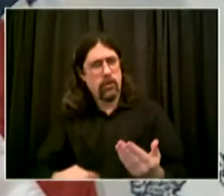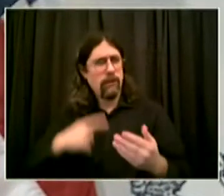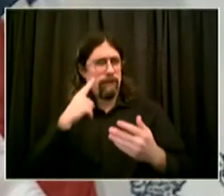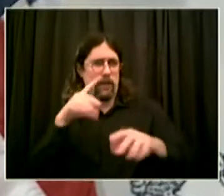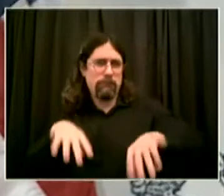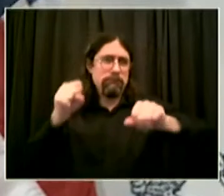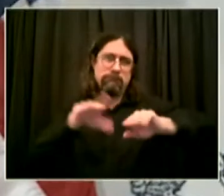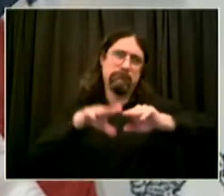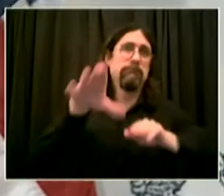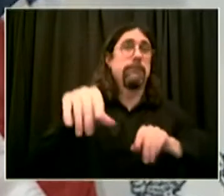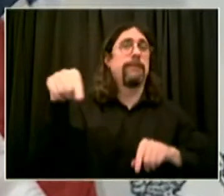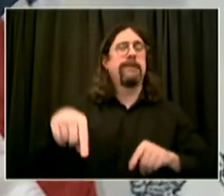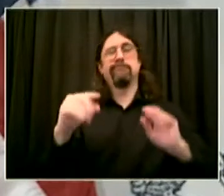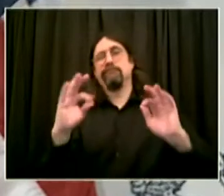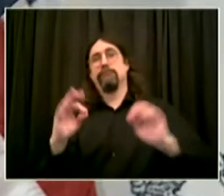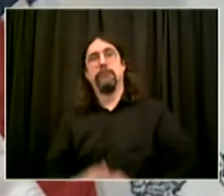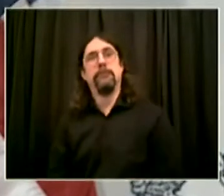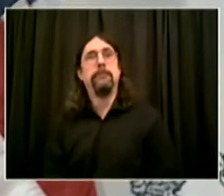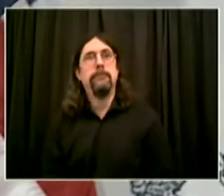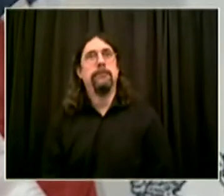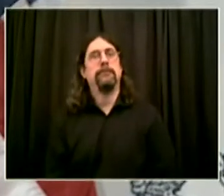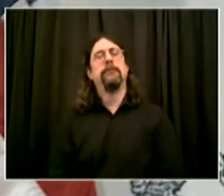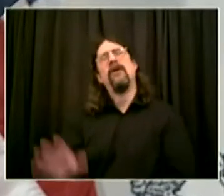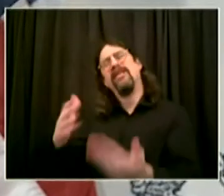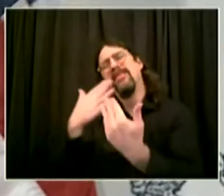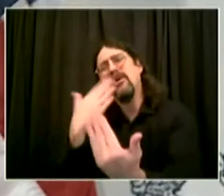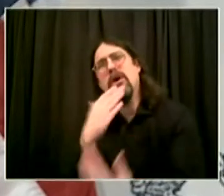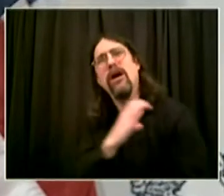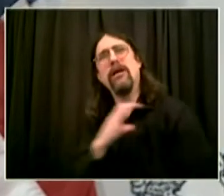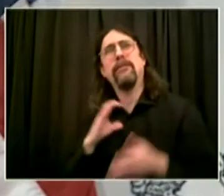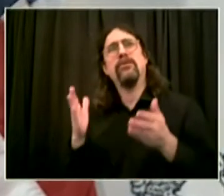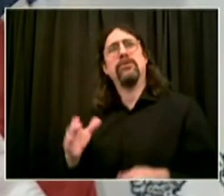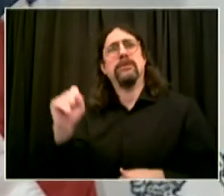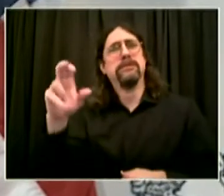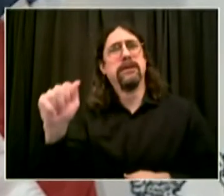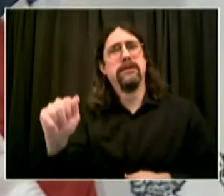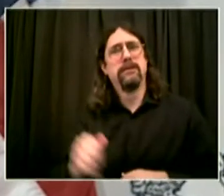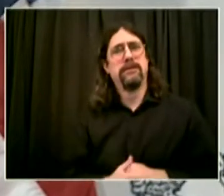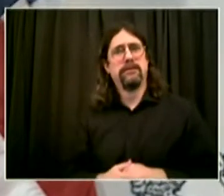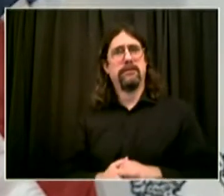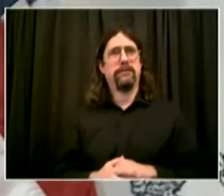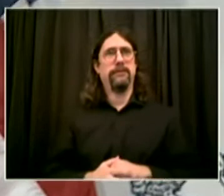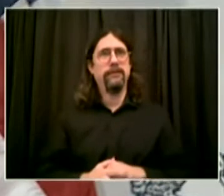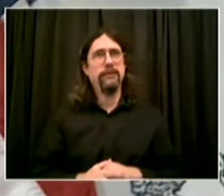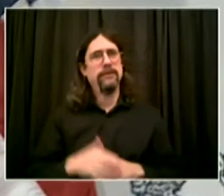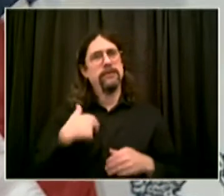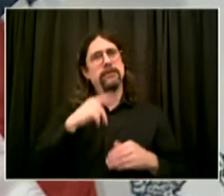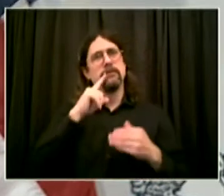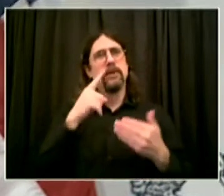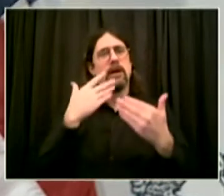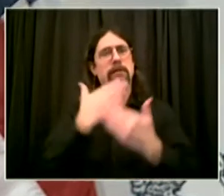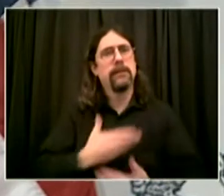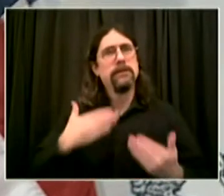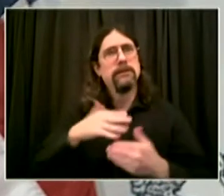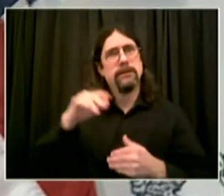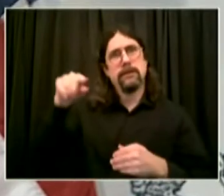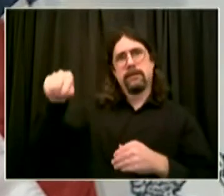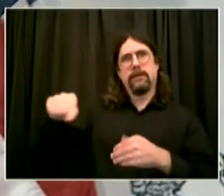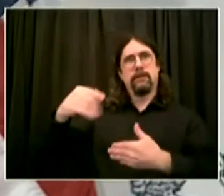together with Jennifer Jones-Austin and Wes Moore and Arbor Rice,